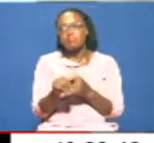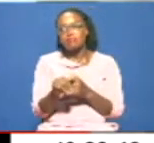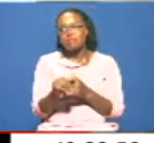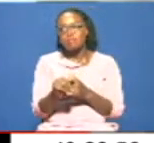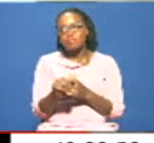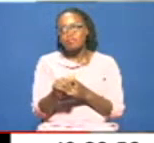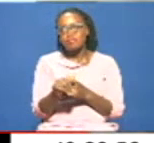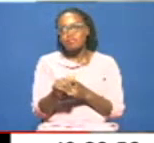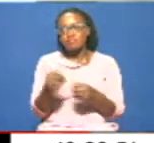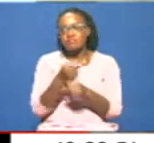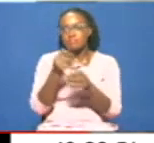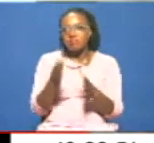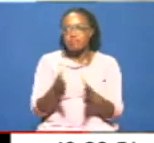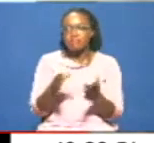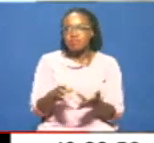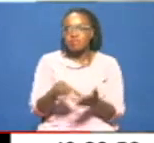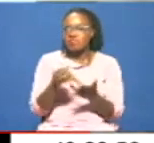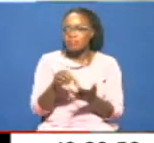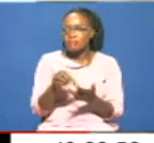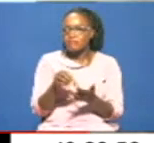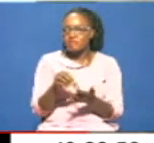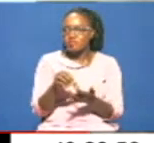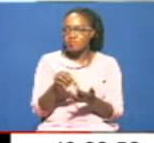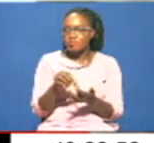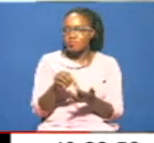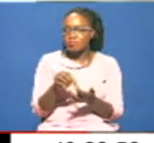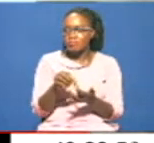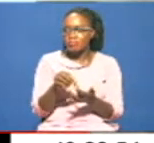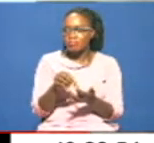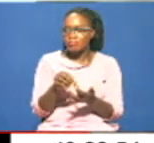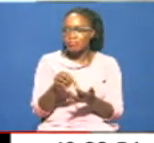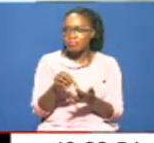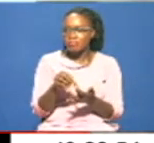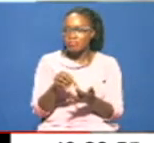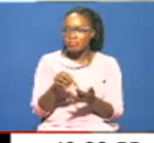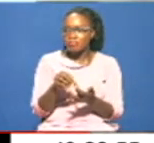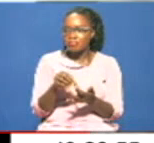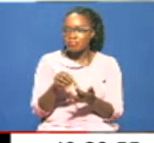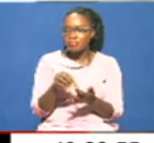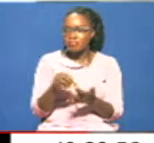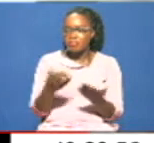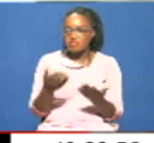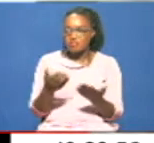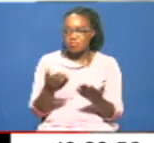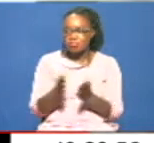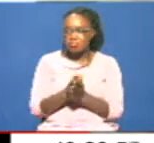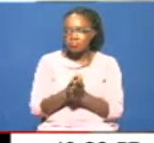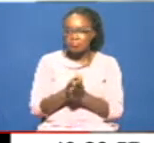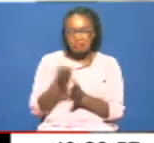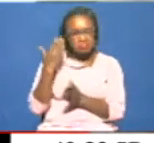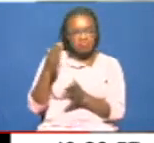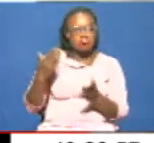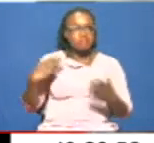the stakeholders, especially now, even going back to that COP26, mm-hmm. we don't want people to